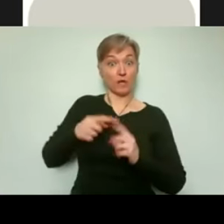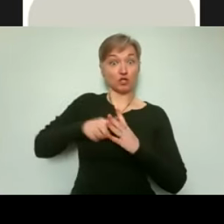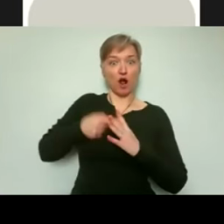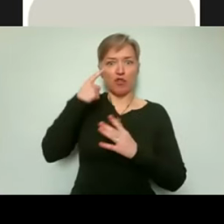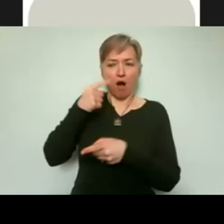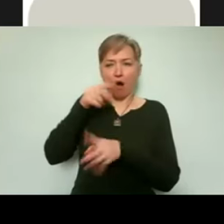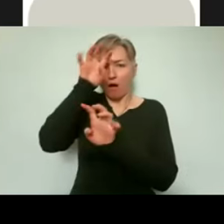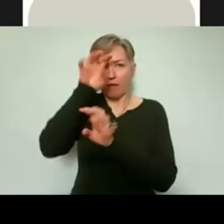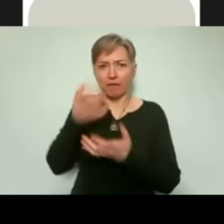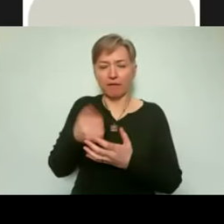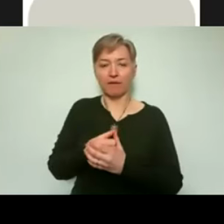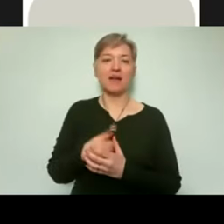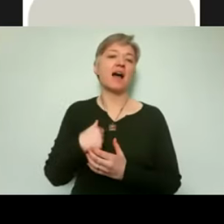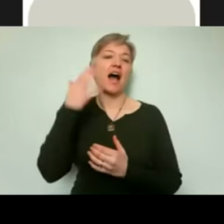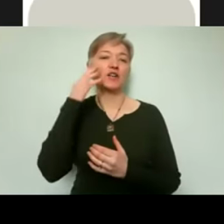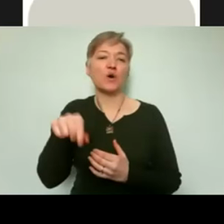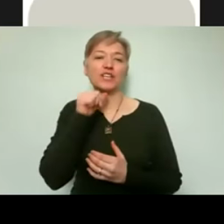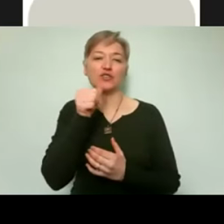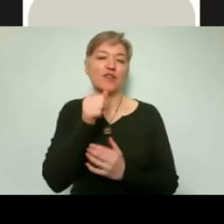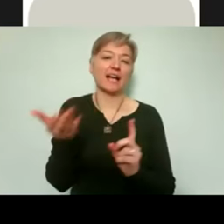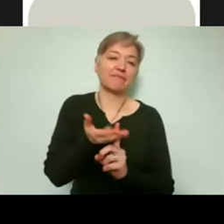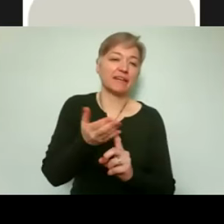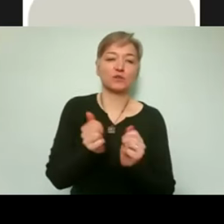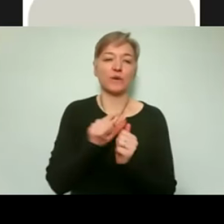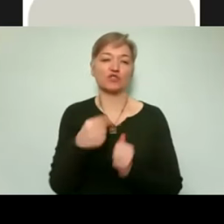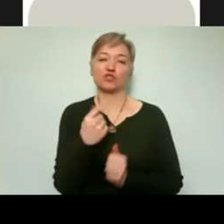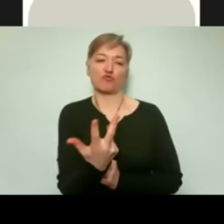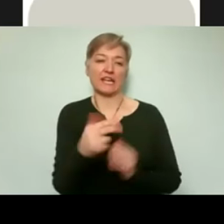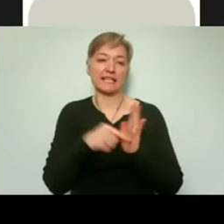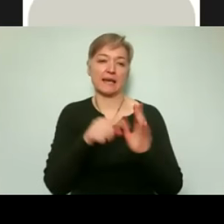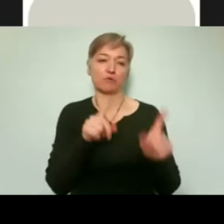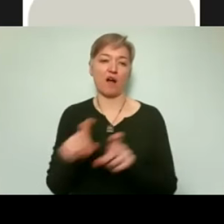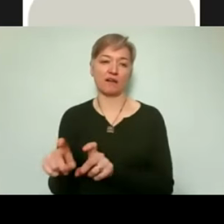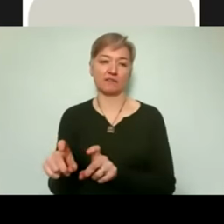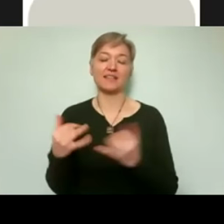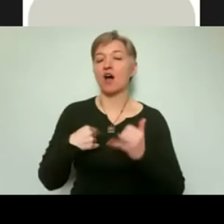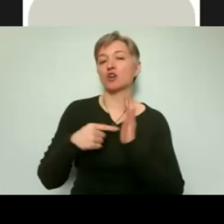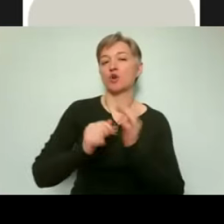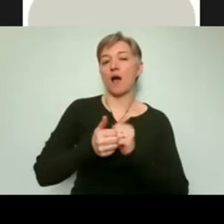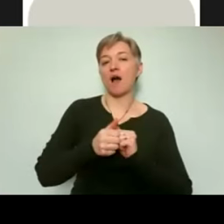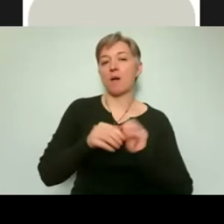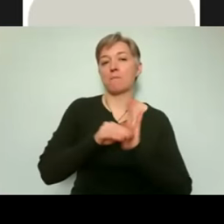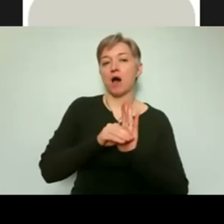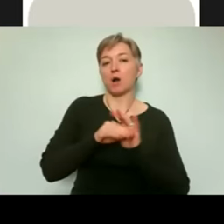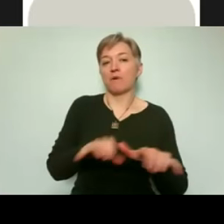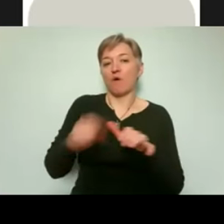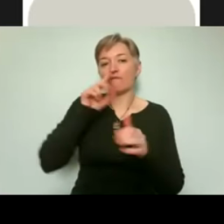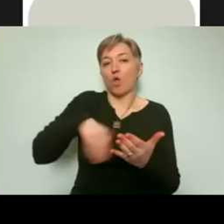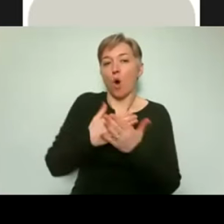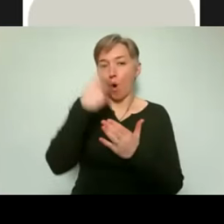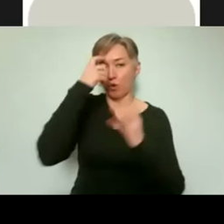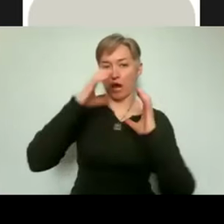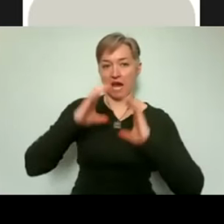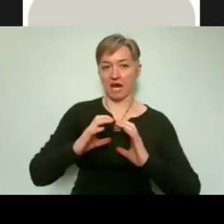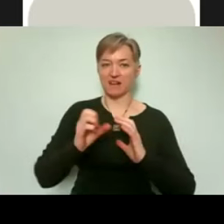this crowd is not going to be convinced by 3 example trials. So I'm going to show you now the performance of the model over the entire brain at a couple of different moments